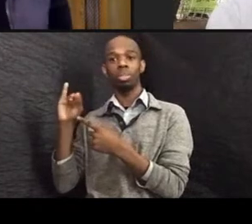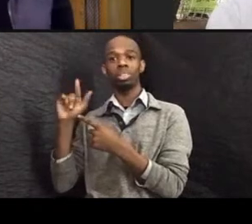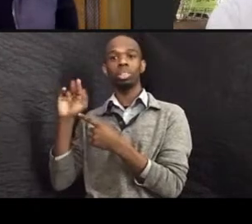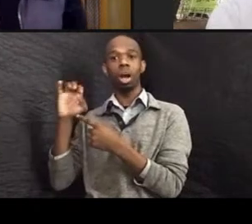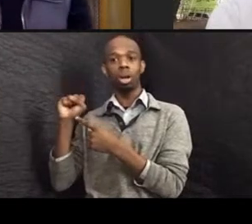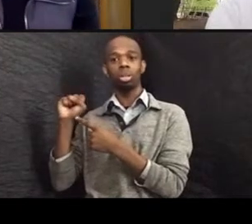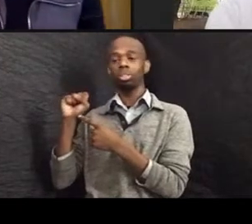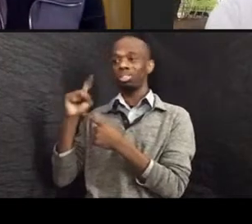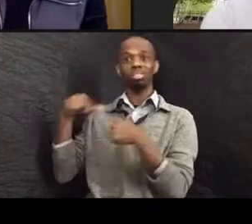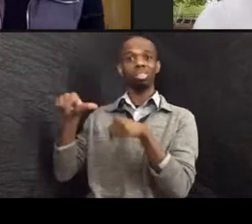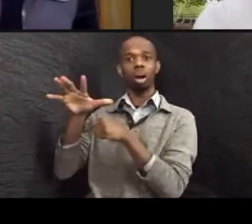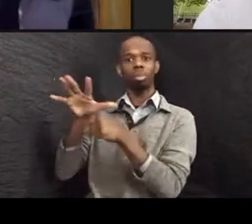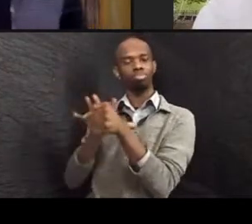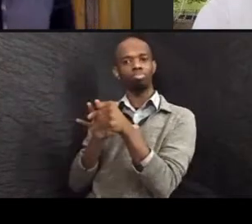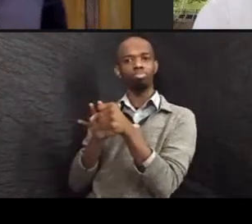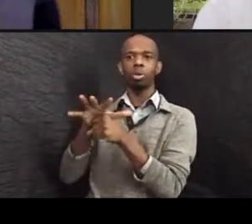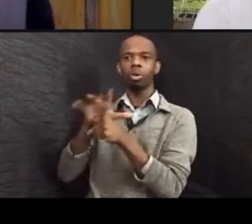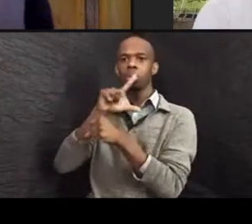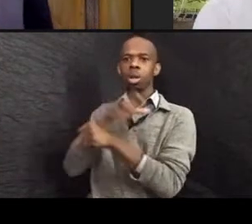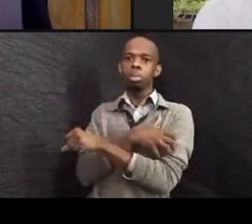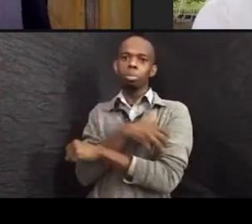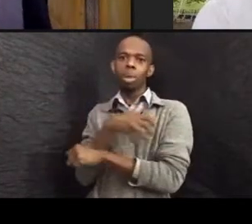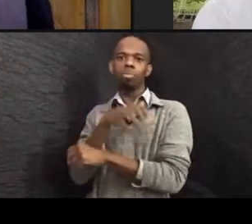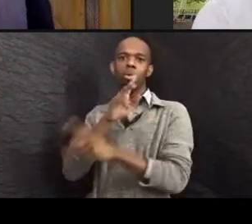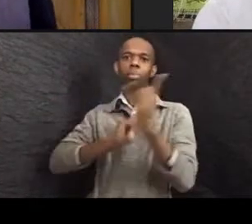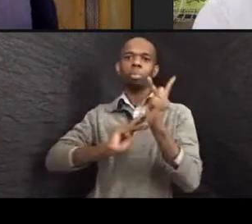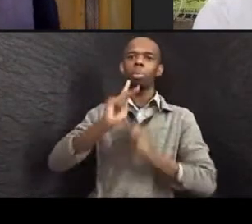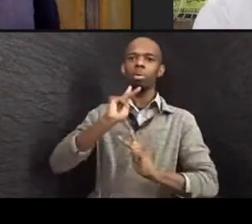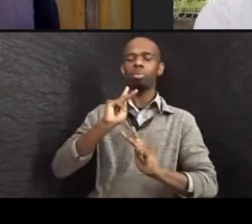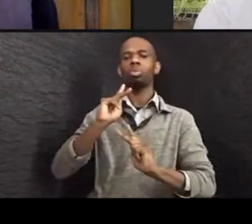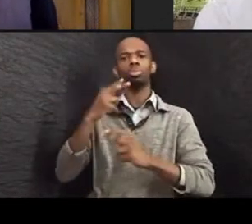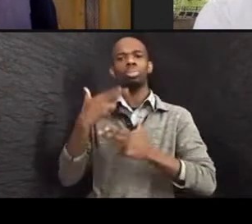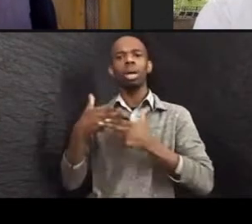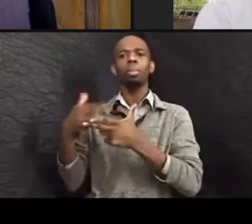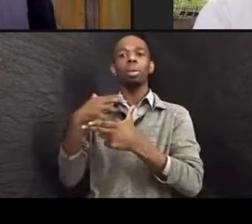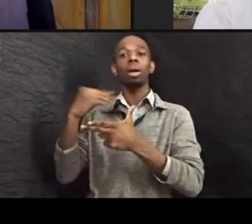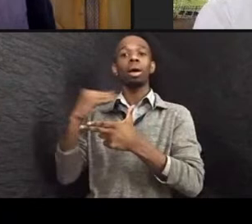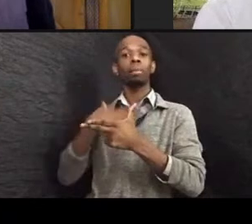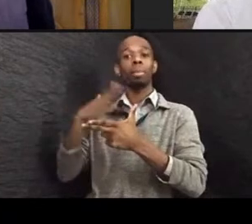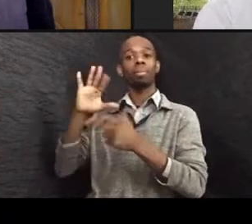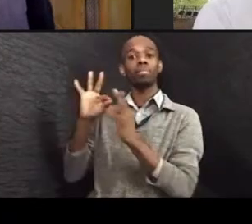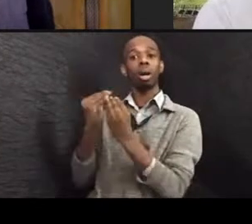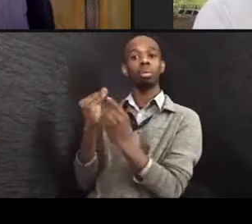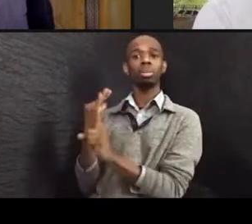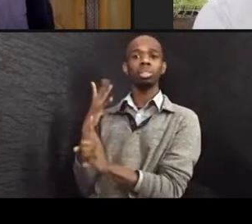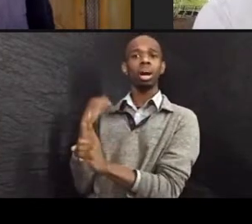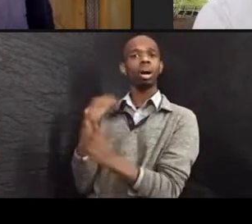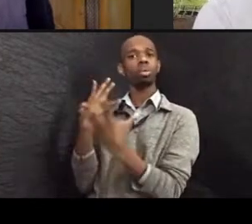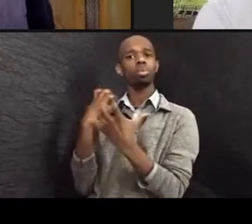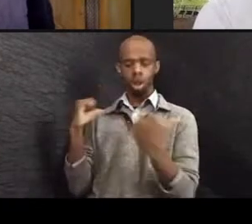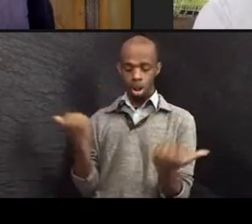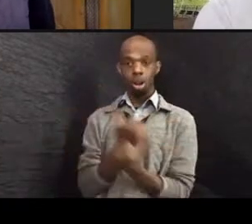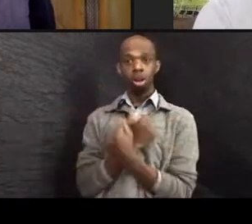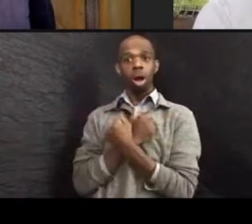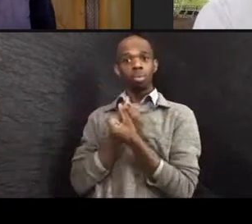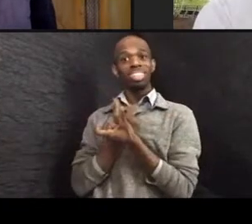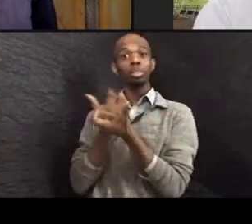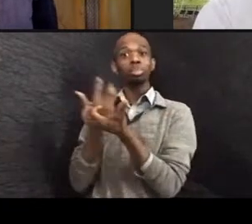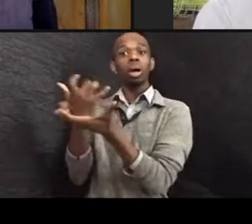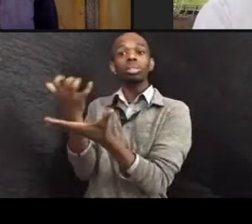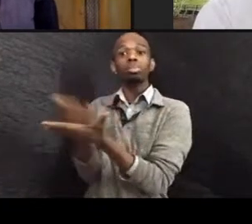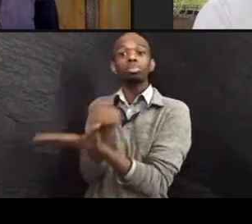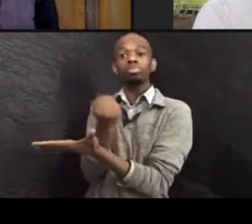powerful people, names, and ancestors that I send my love and gratitude to every day by just being